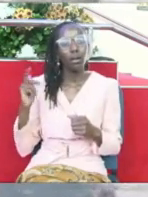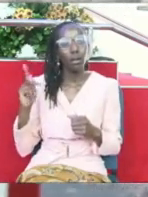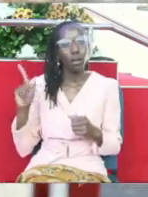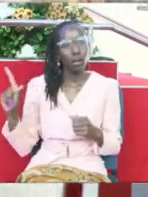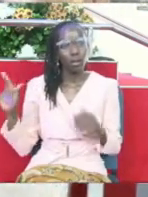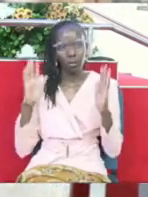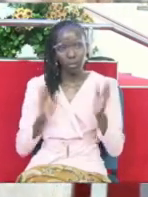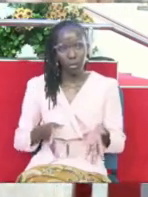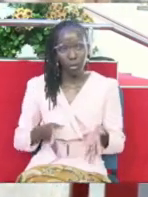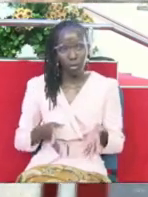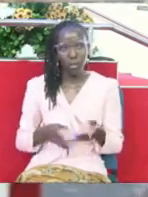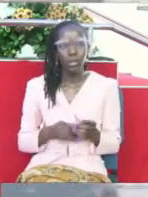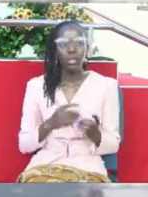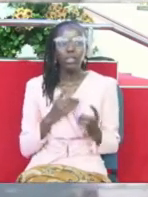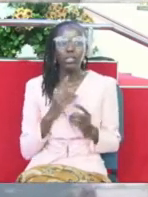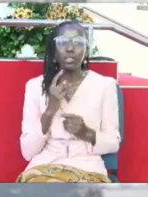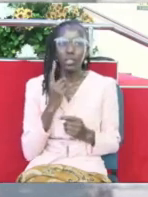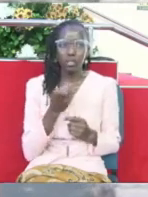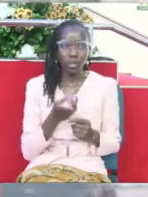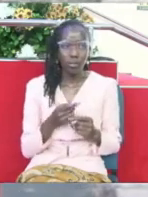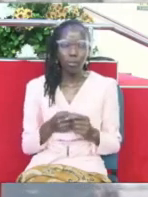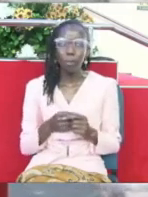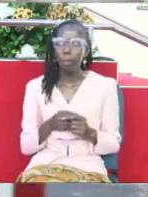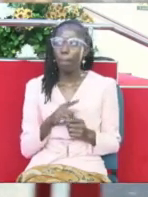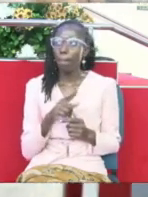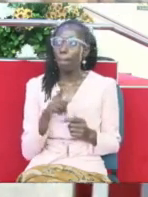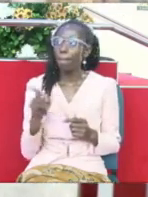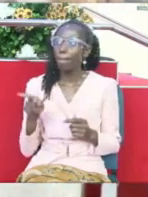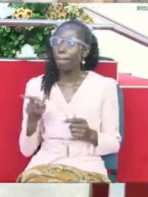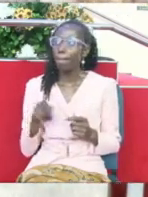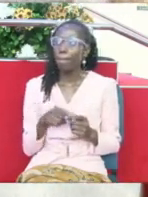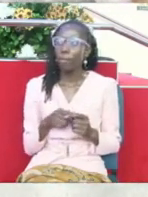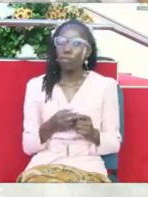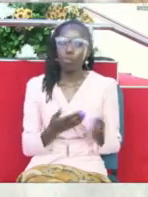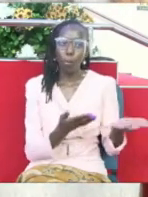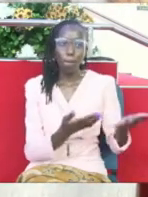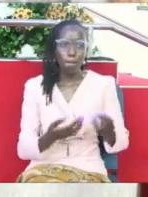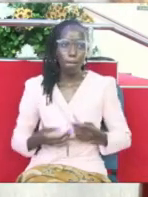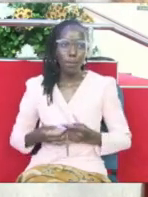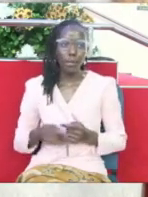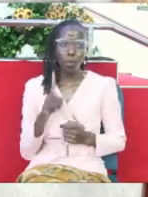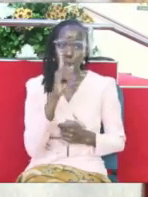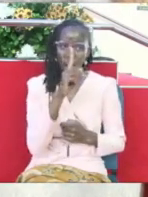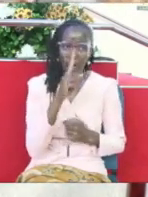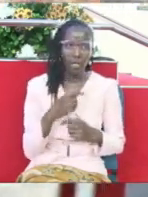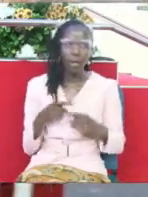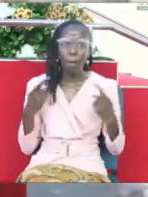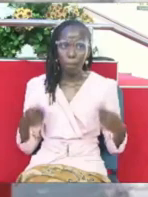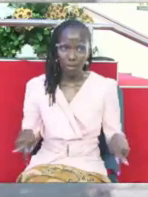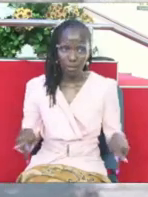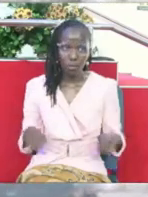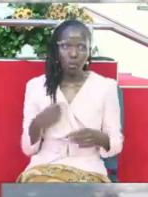to challenge me? Ambaye anaweza kanitia changamoto. And as soon as he has spewed those words, na baada ya kutema maneno yale, the